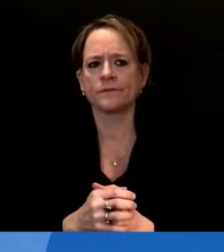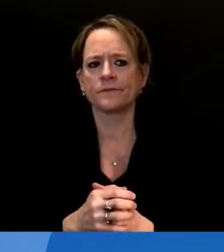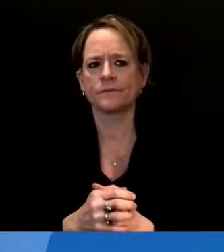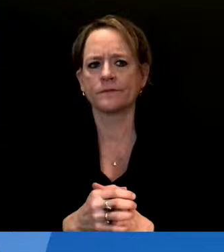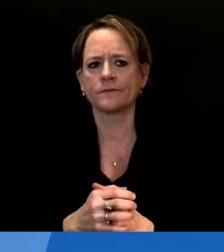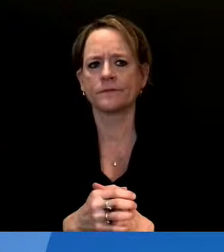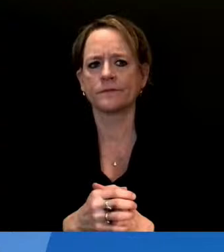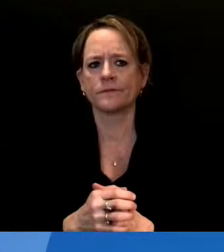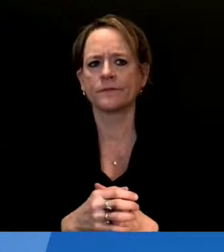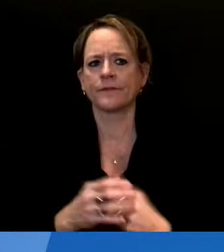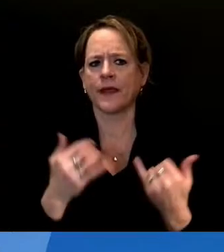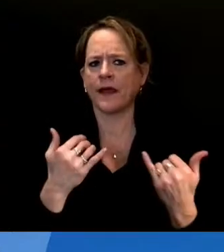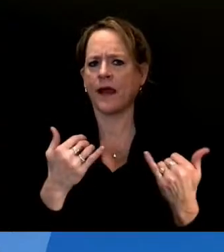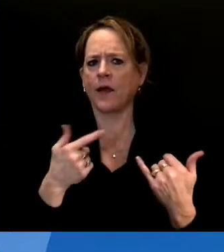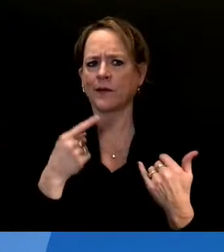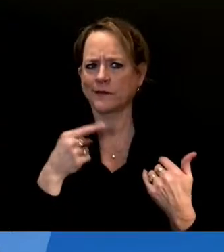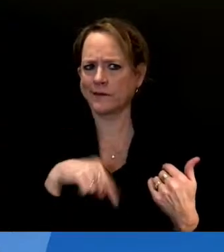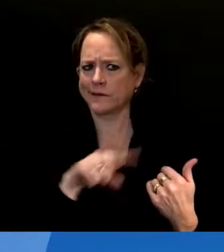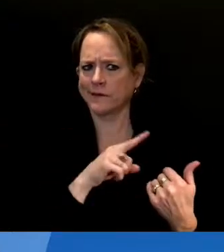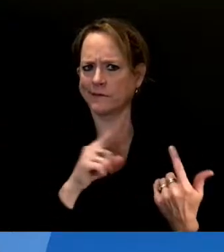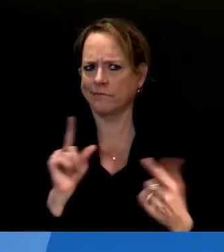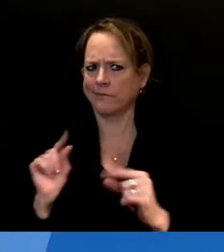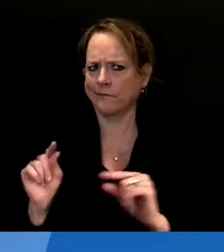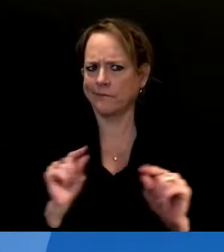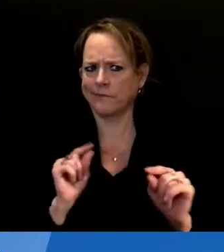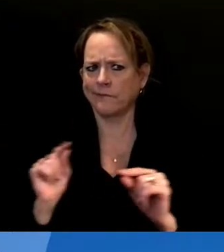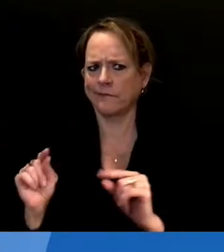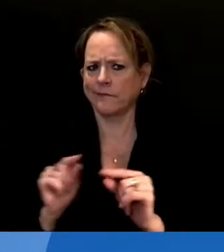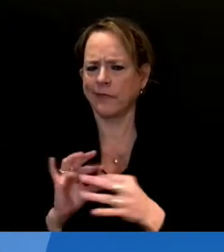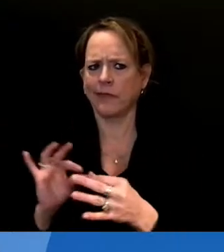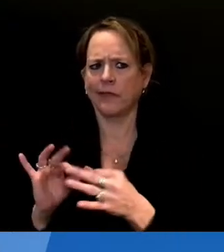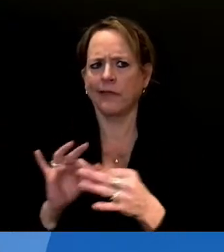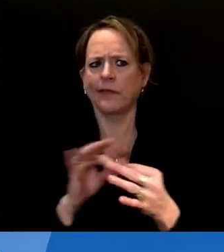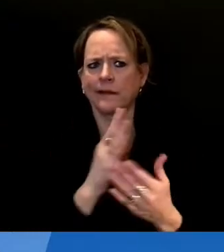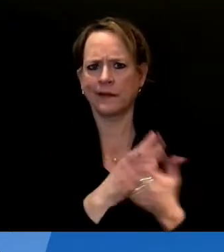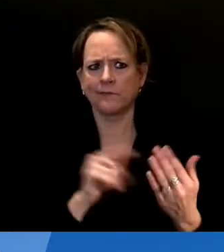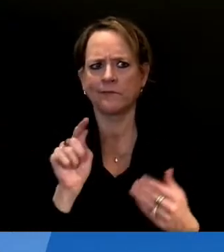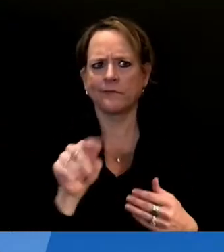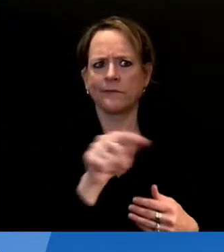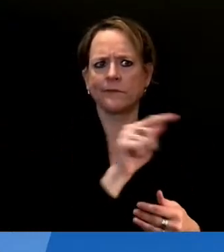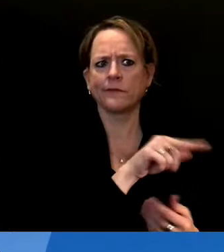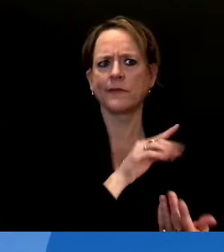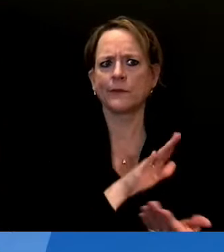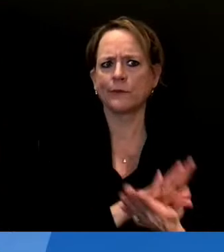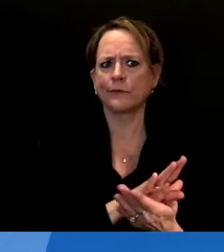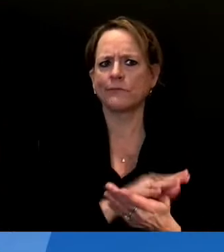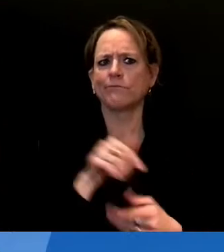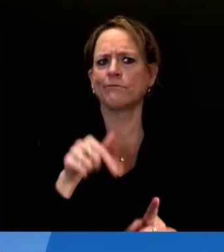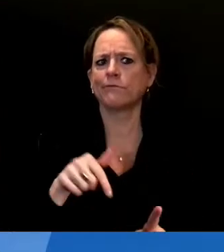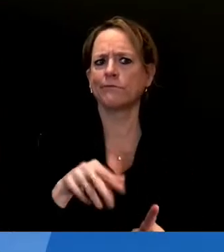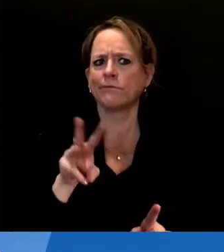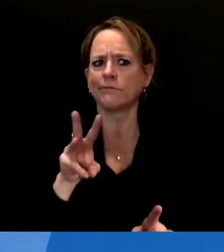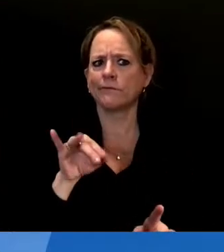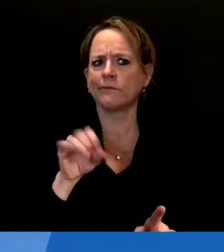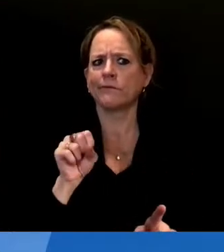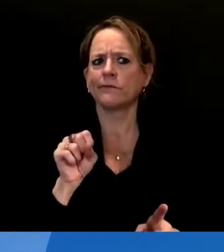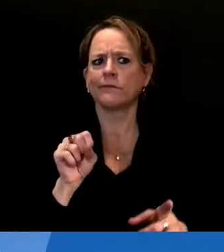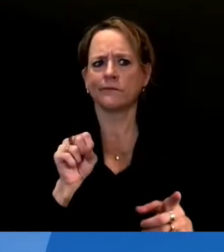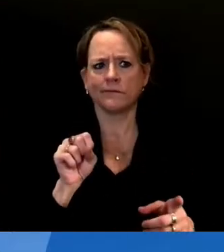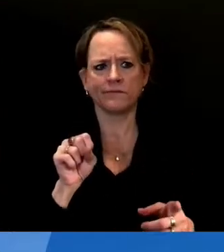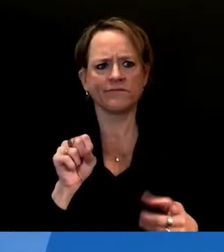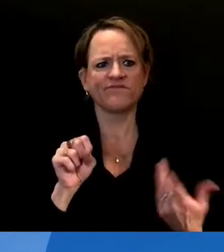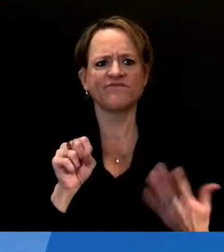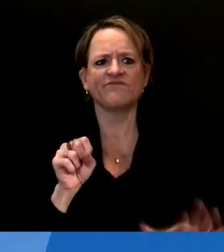anecdotally that schools in some parts of the state anyway seem to be running out of antigen tests used to test students and staff,